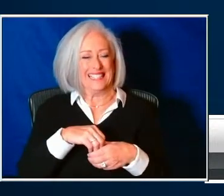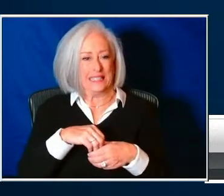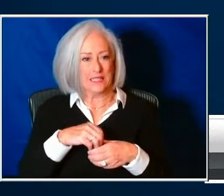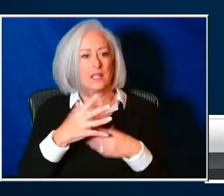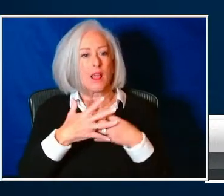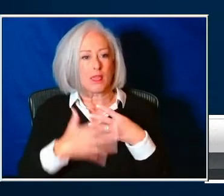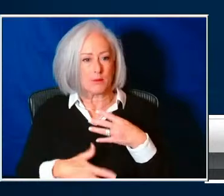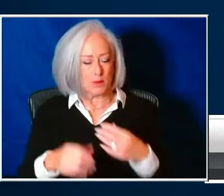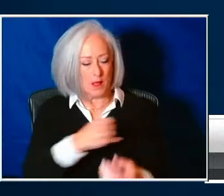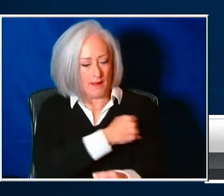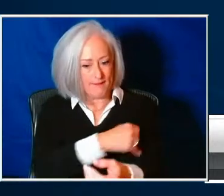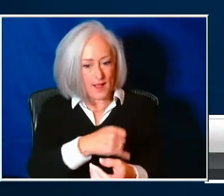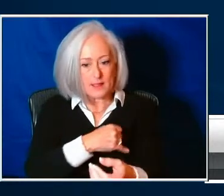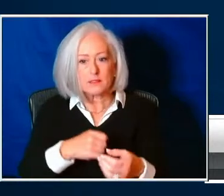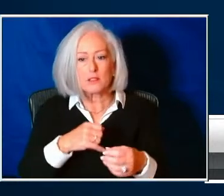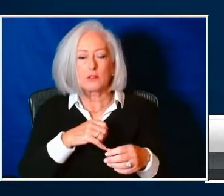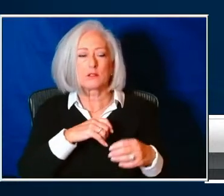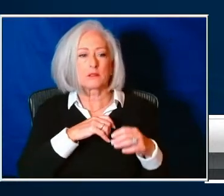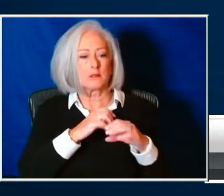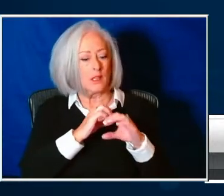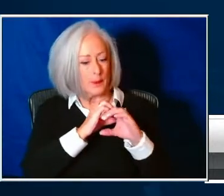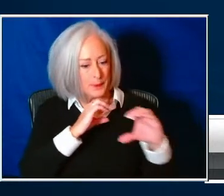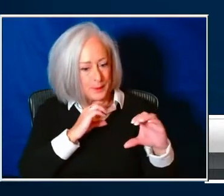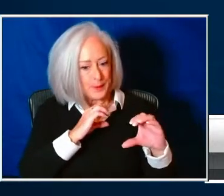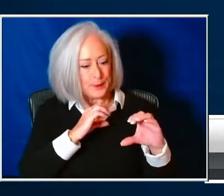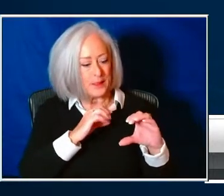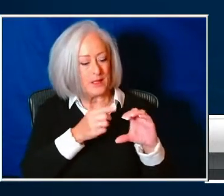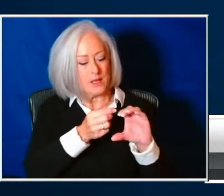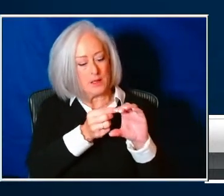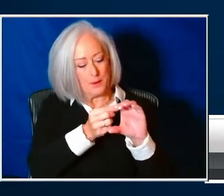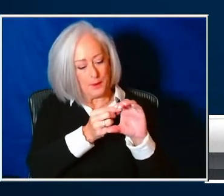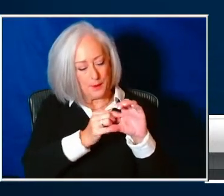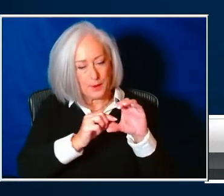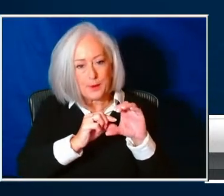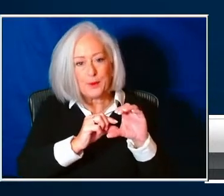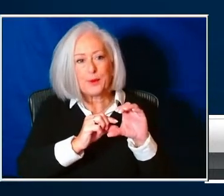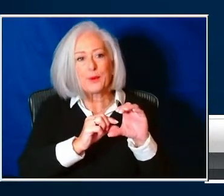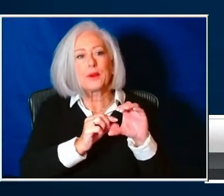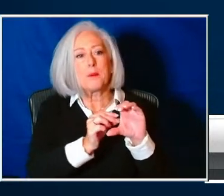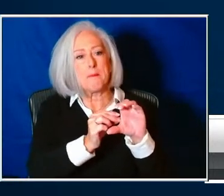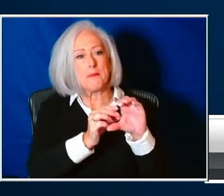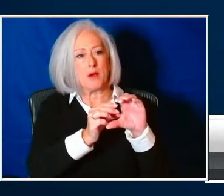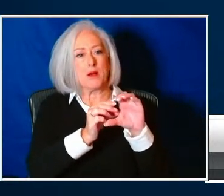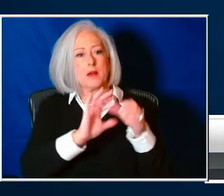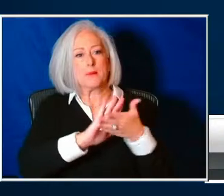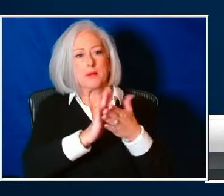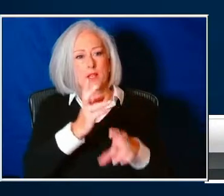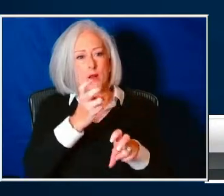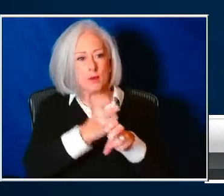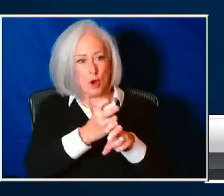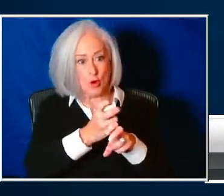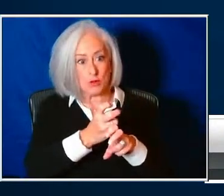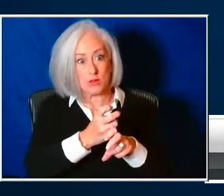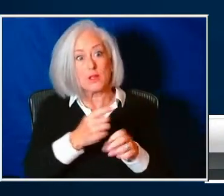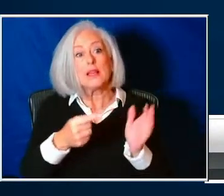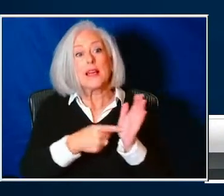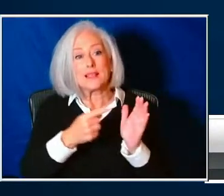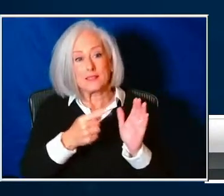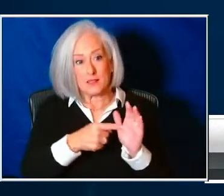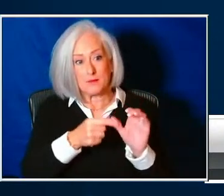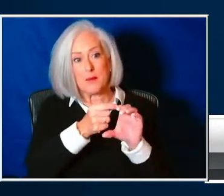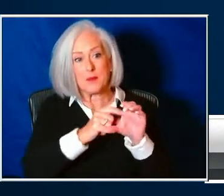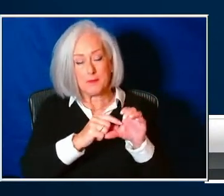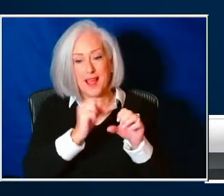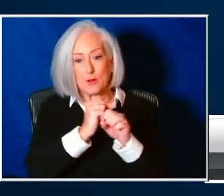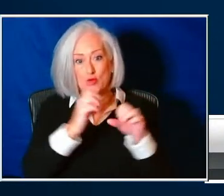up easier. It hardens the vessel, which also causes plaque buildup, and it can cause plaque rupture because of that inflammation. So we talk about